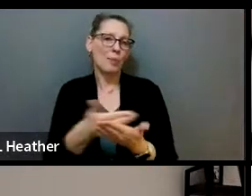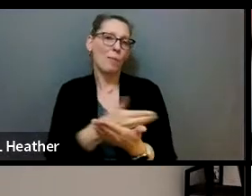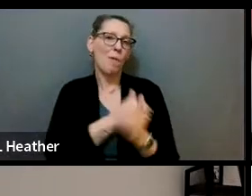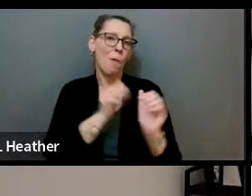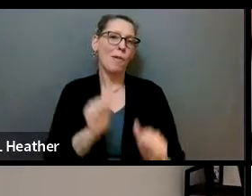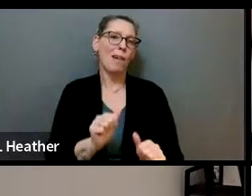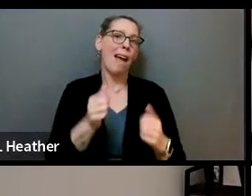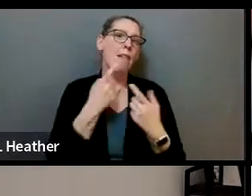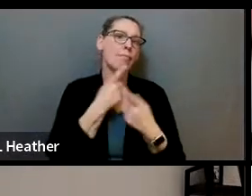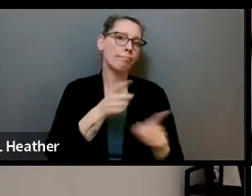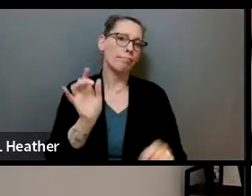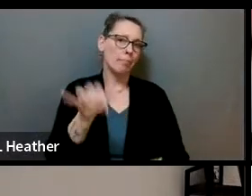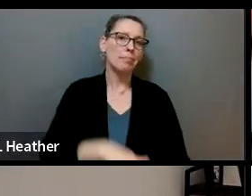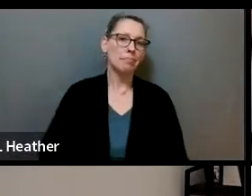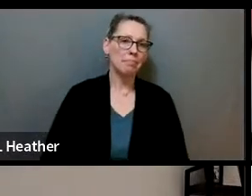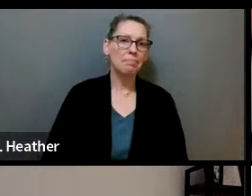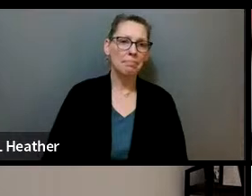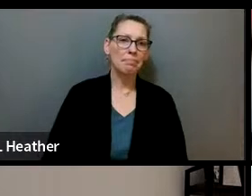there.